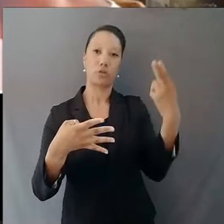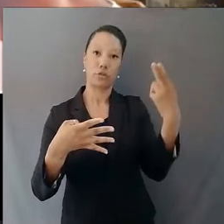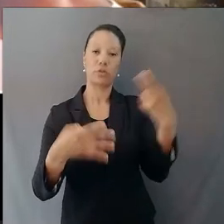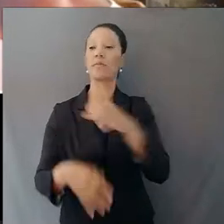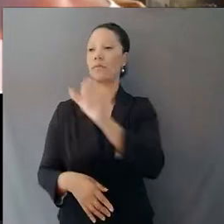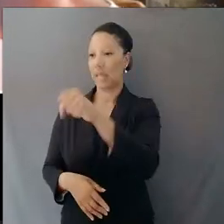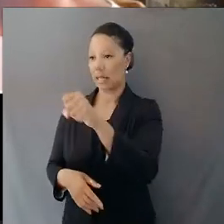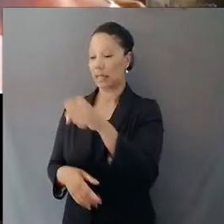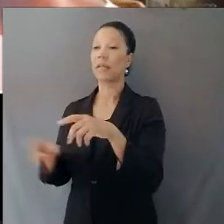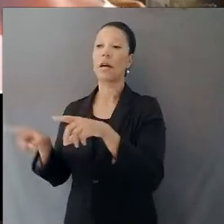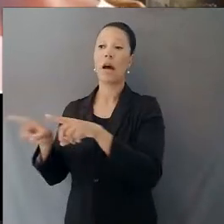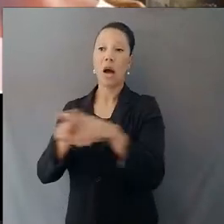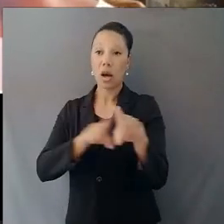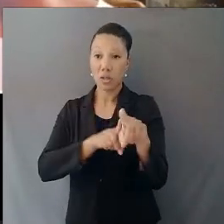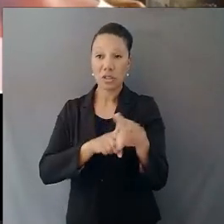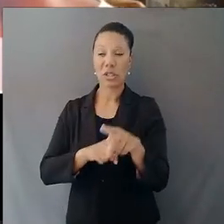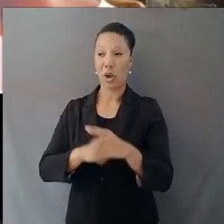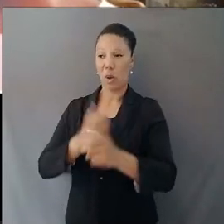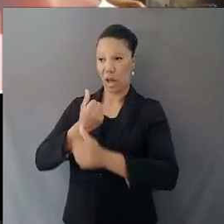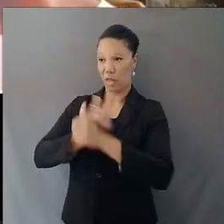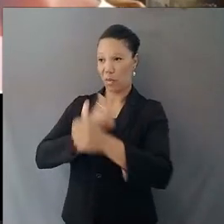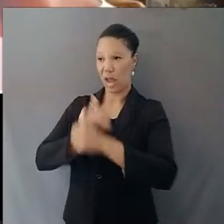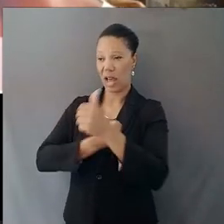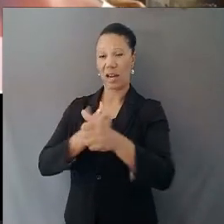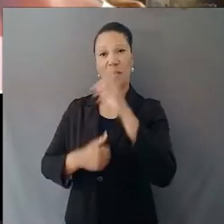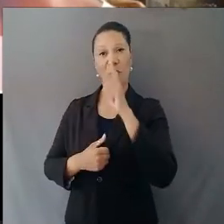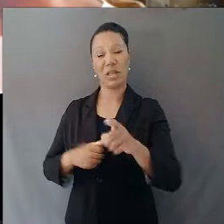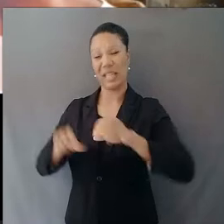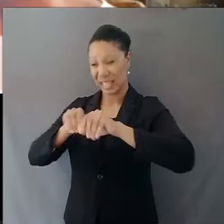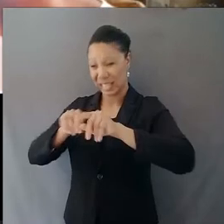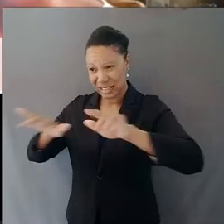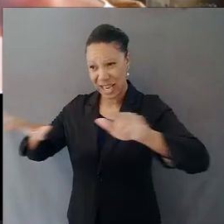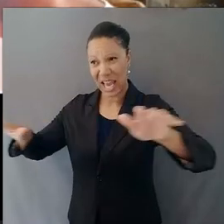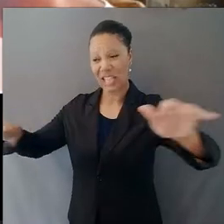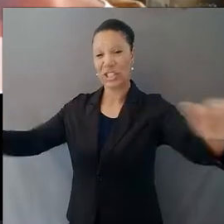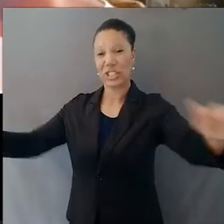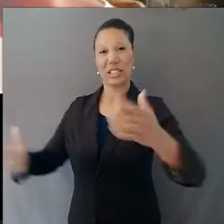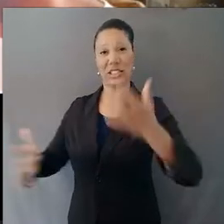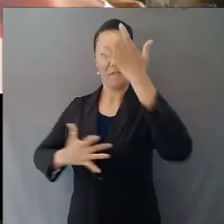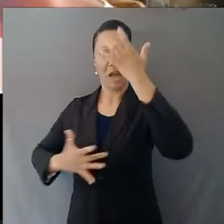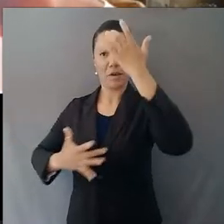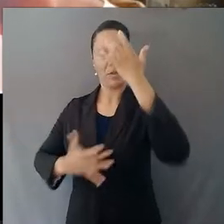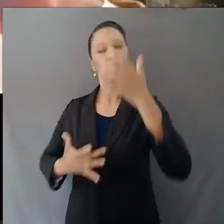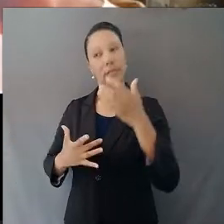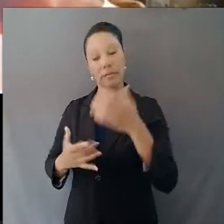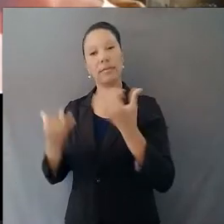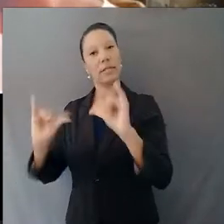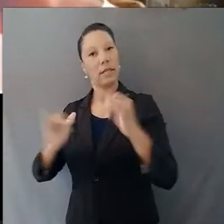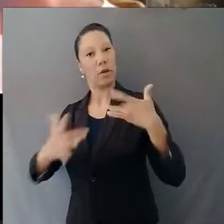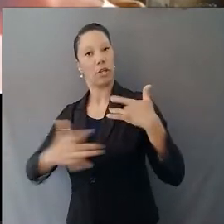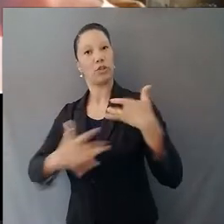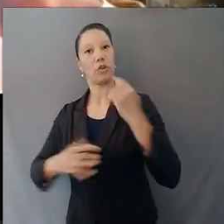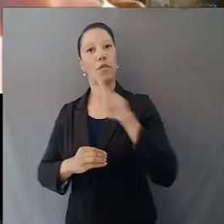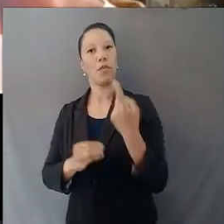that the threat of a highly contagious virus continues to be of a concern for our community. And